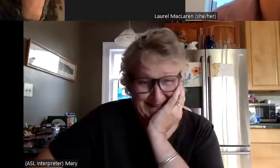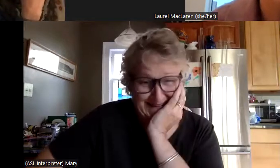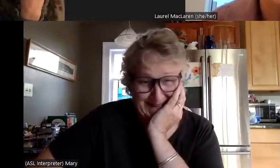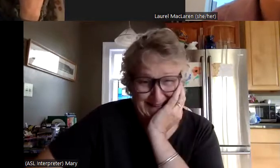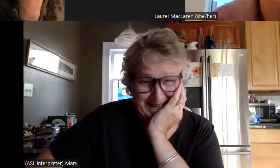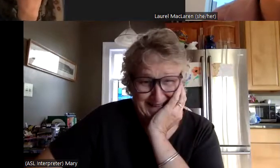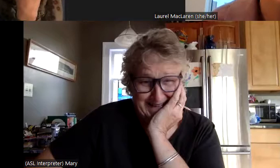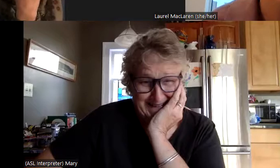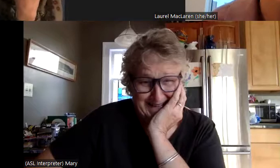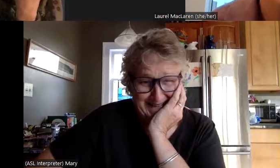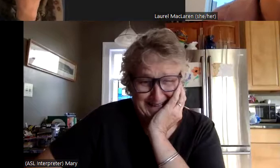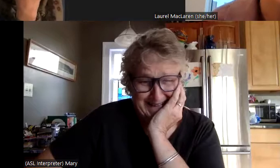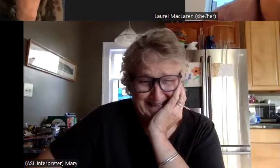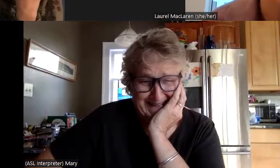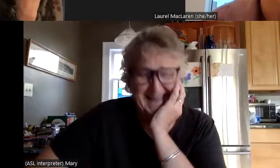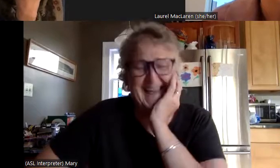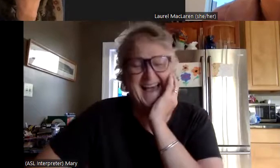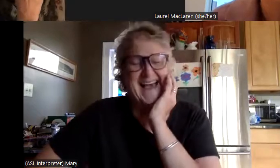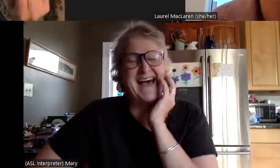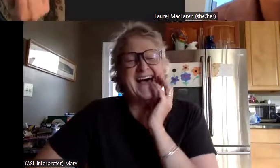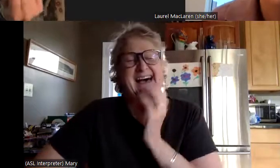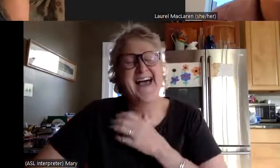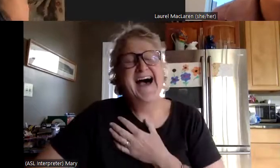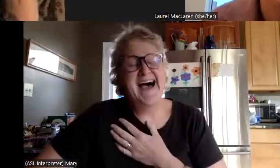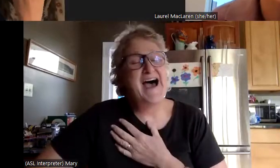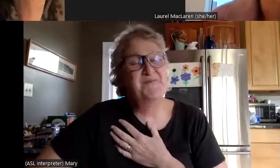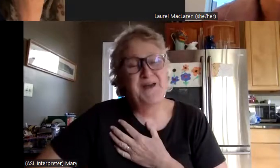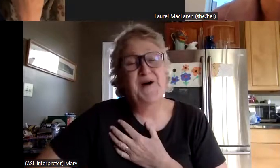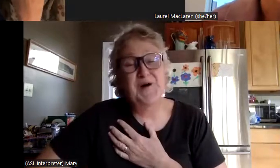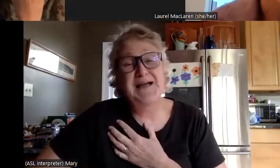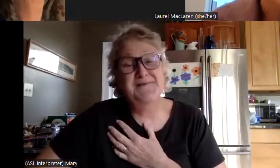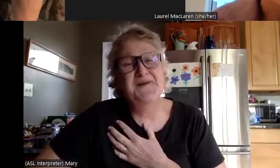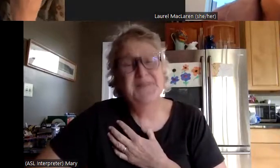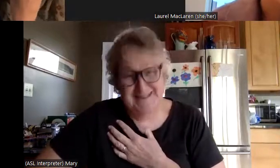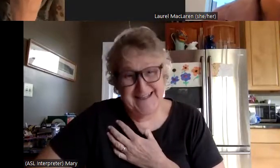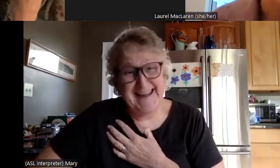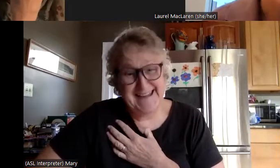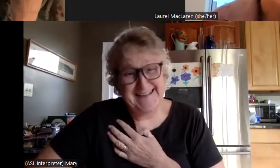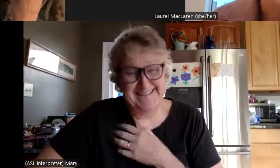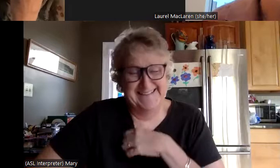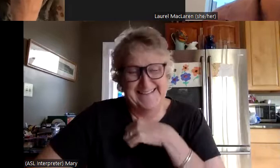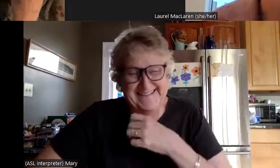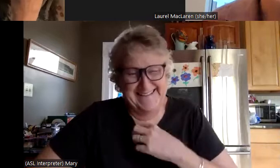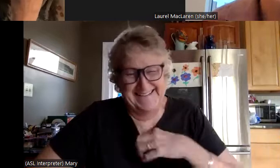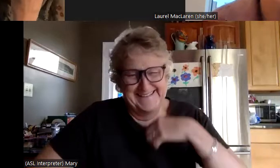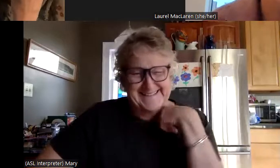get paid per hour to hunt pythons? And then there's an Oh, actual yeah. I bet a whole lot more today.